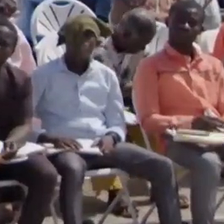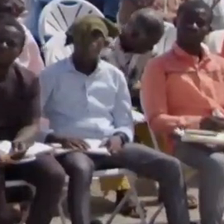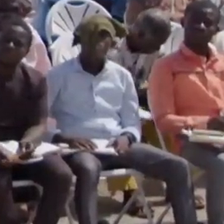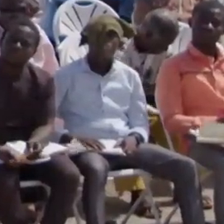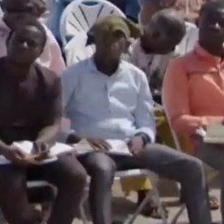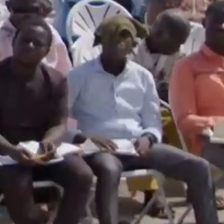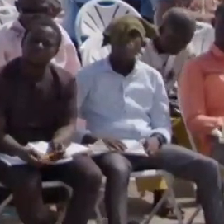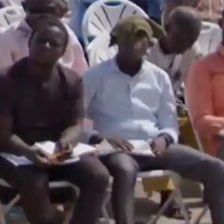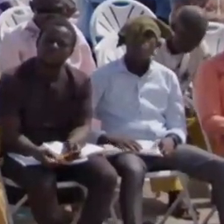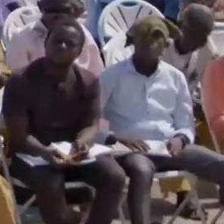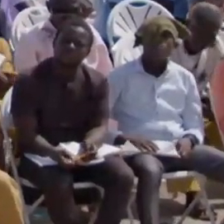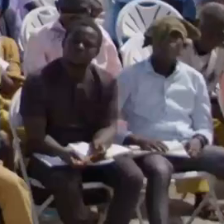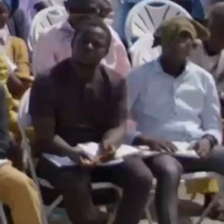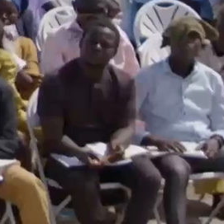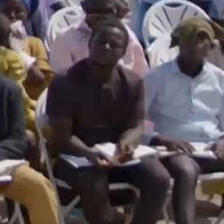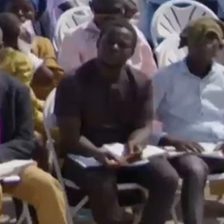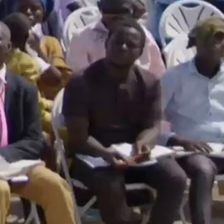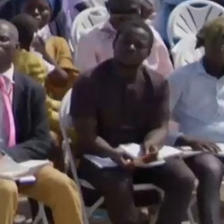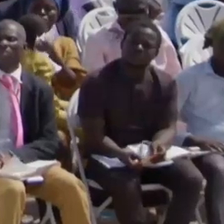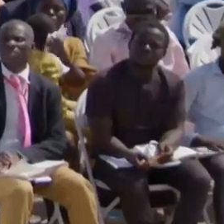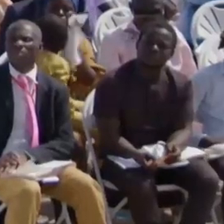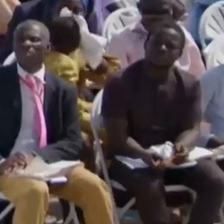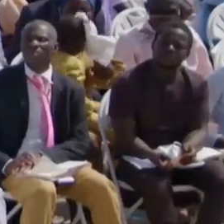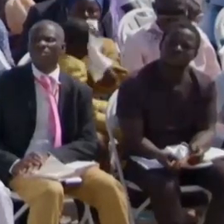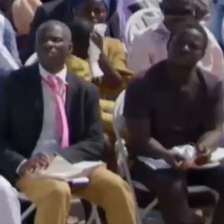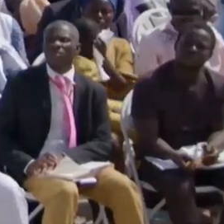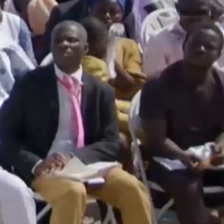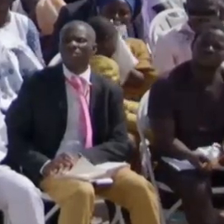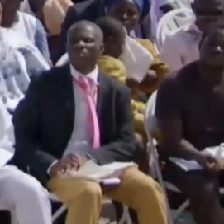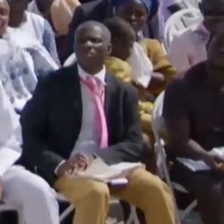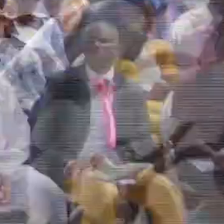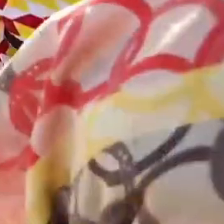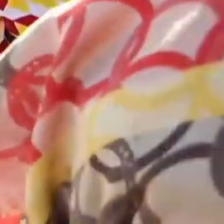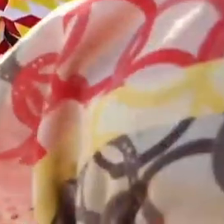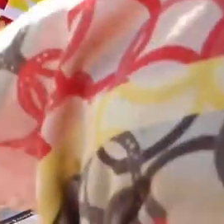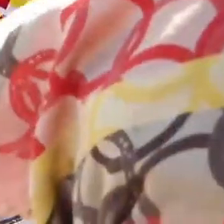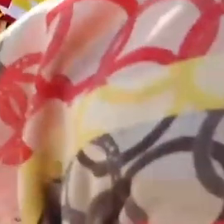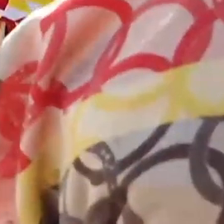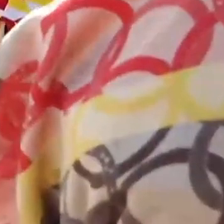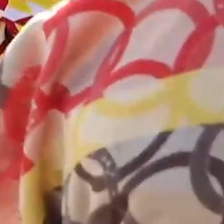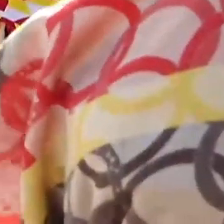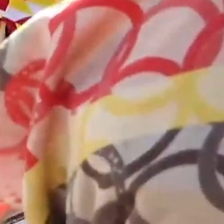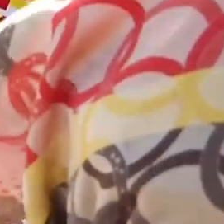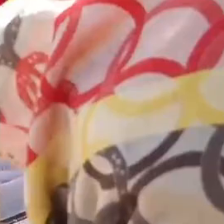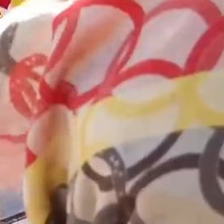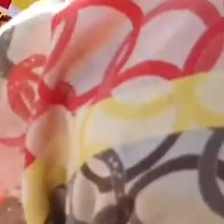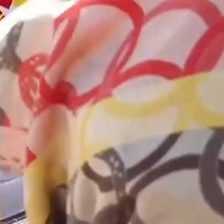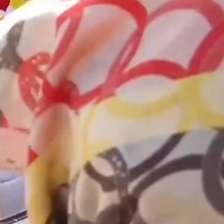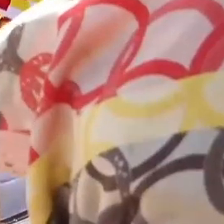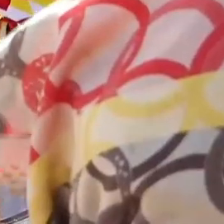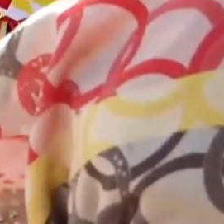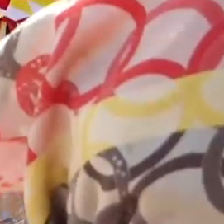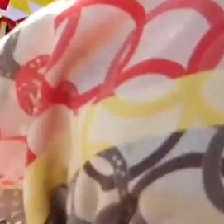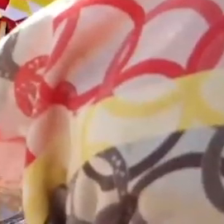was crucified in Jerusalem, he was there with the Jews. And then the apostles, you know, they started